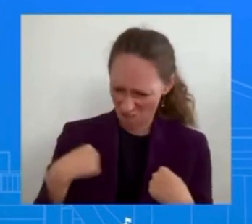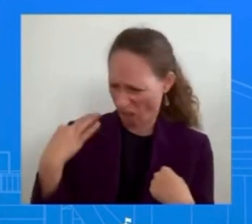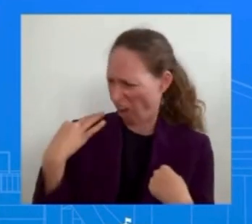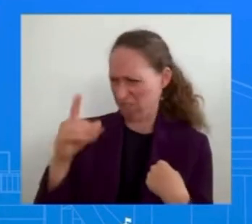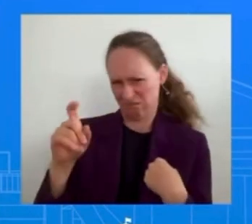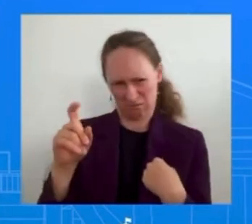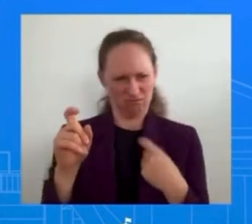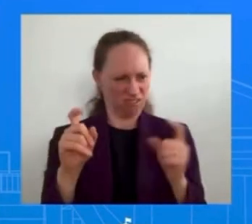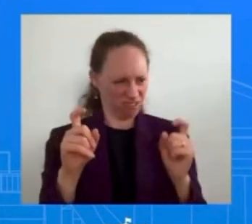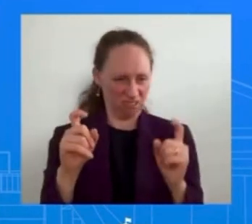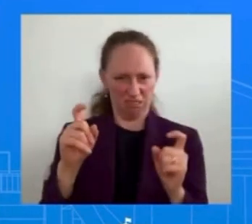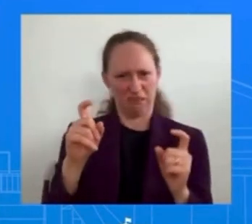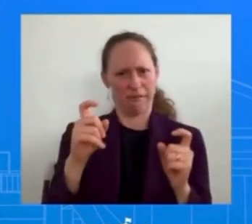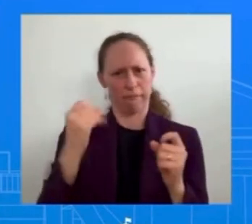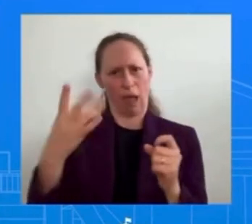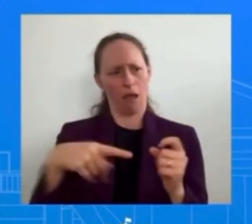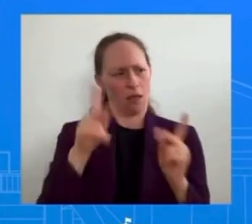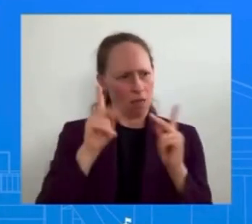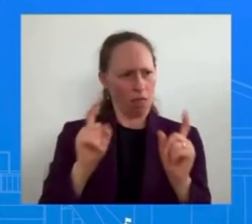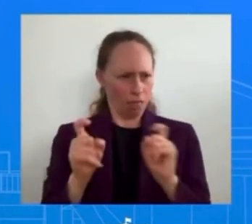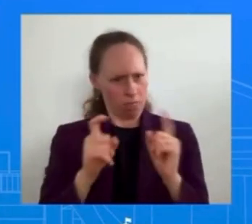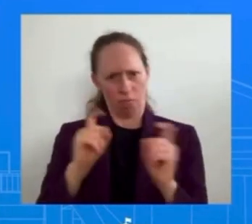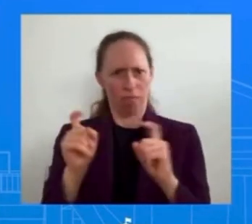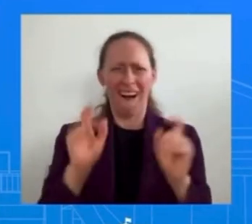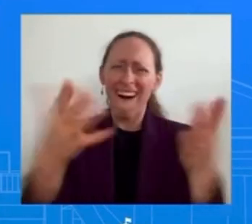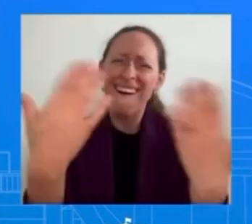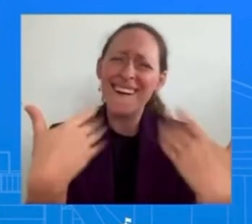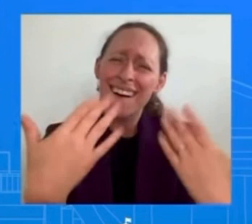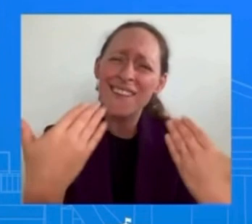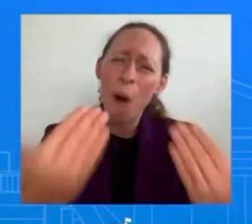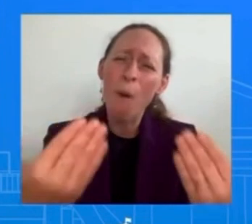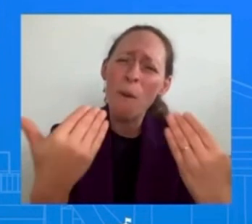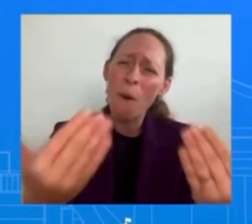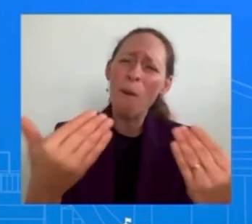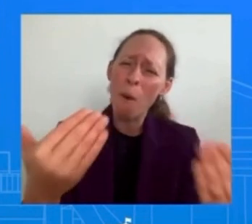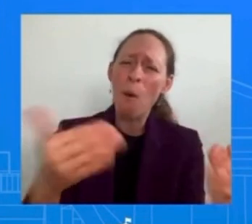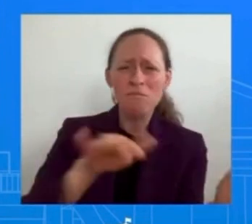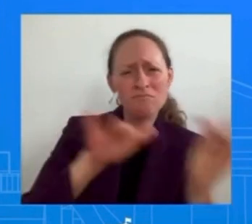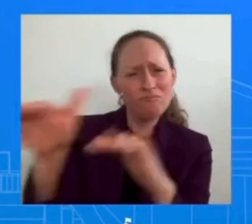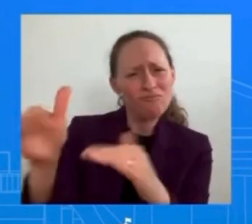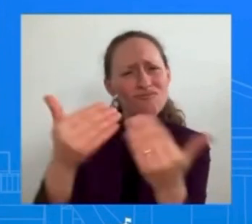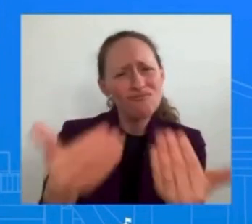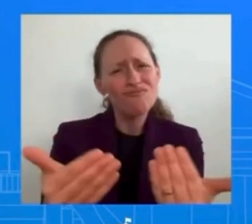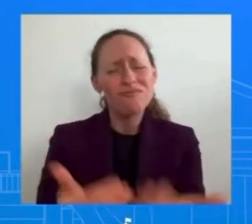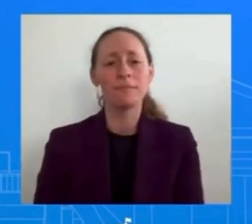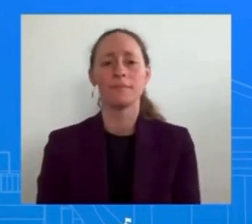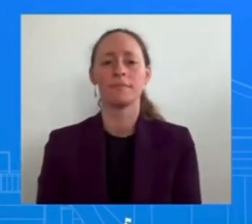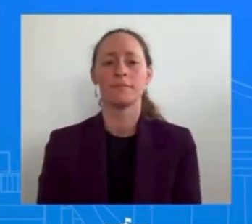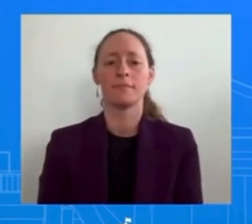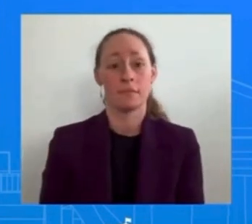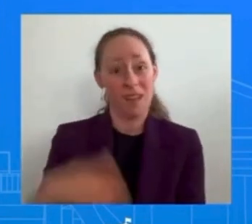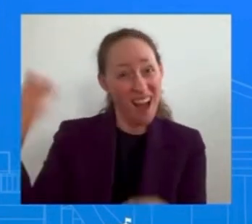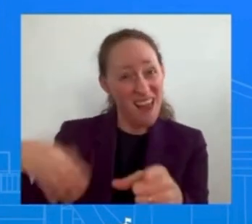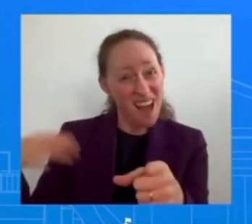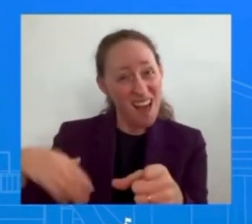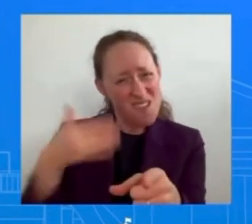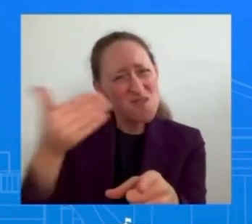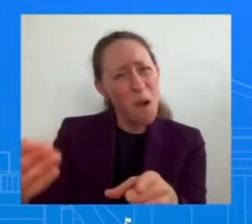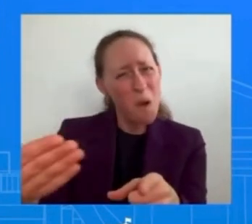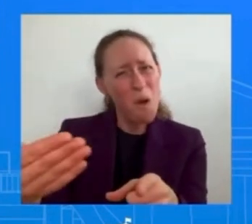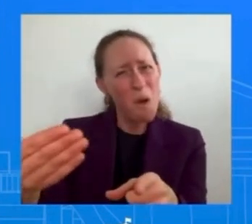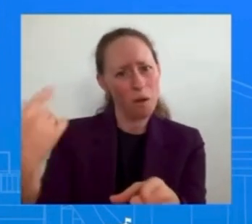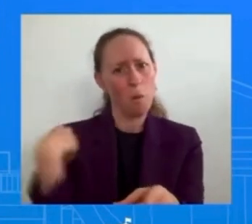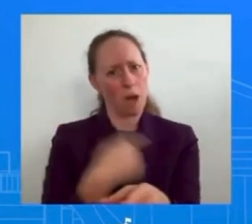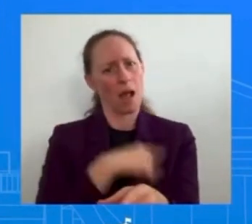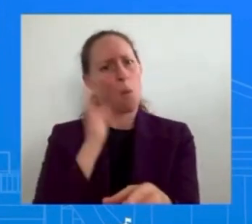federal assistance. And if they haven't, we'll have people that will be going out into the communities, that they're in the shelters, they'll be at the DRC. They